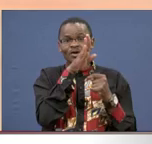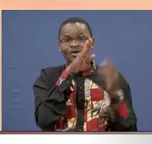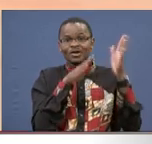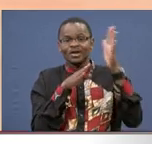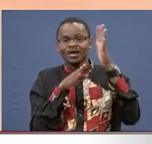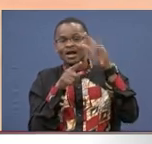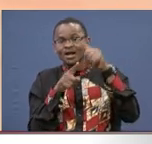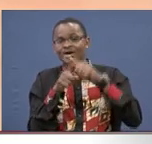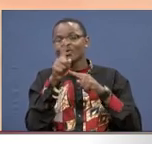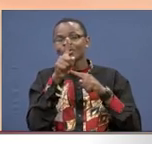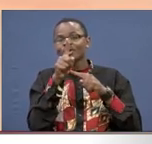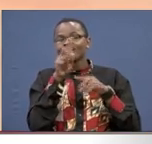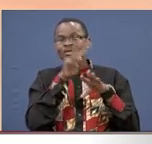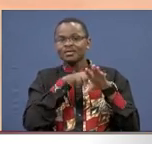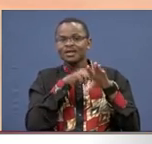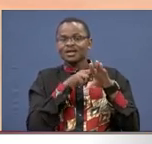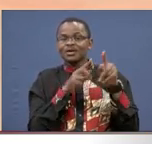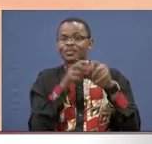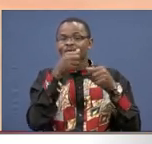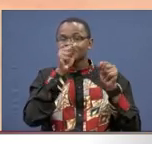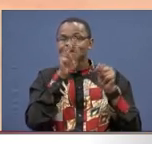Uhuru Kenyatta.